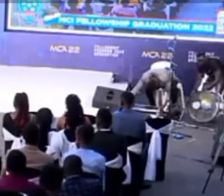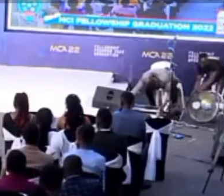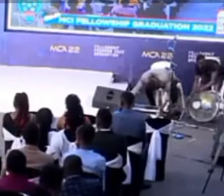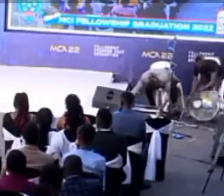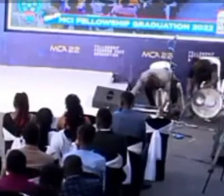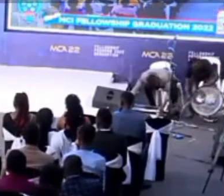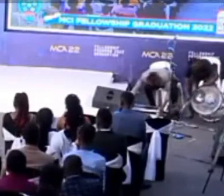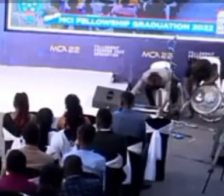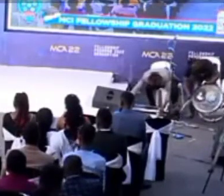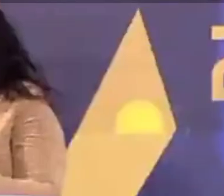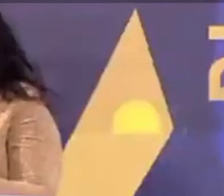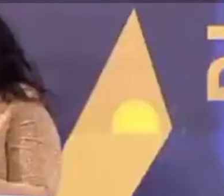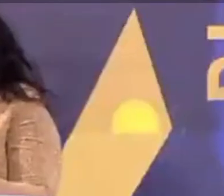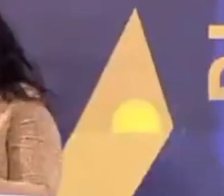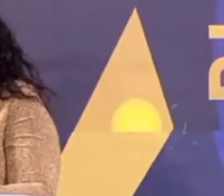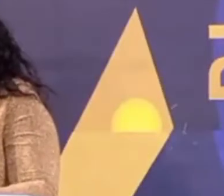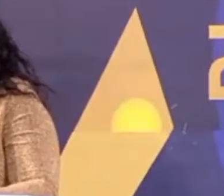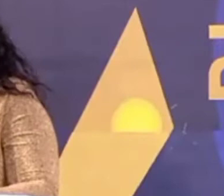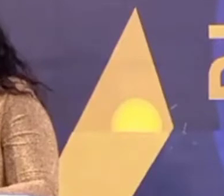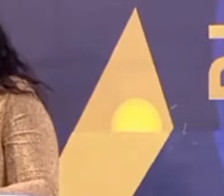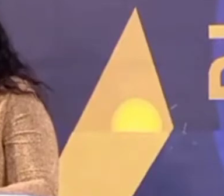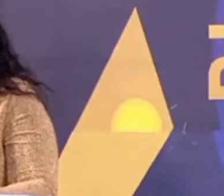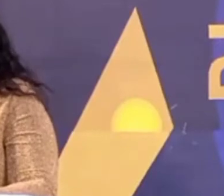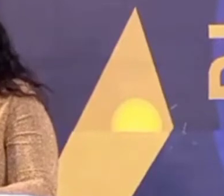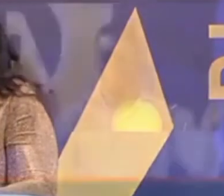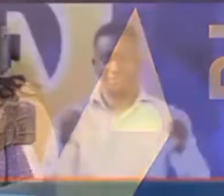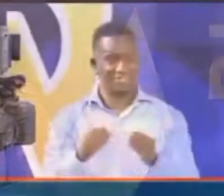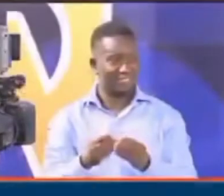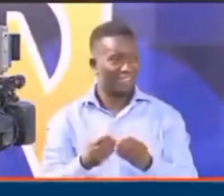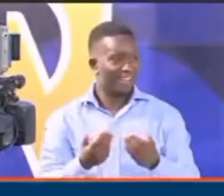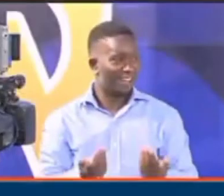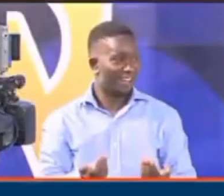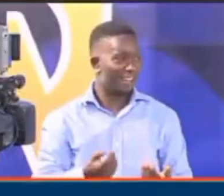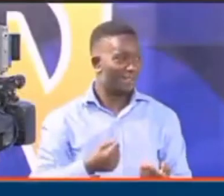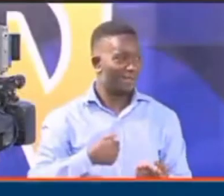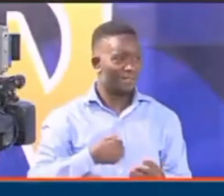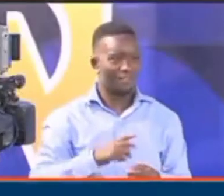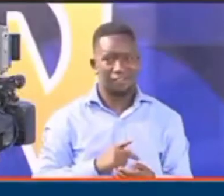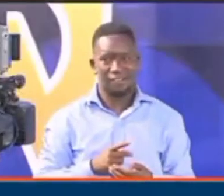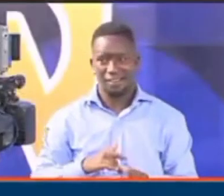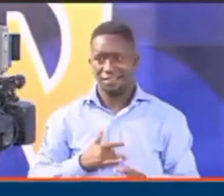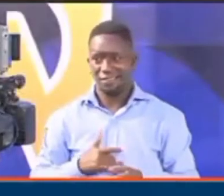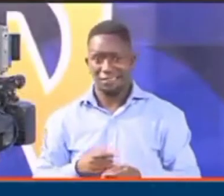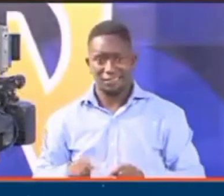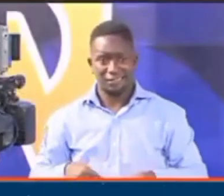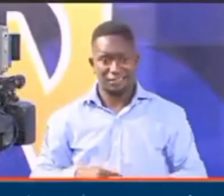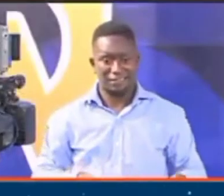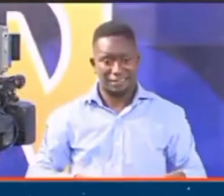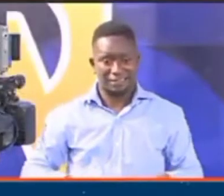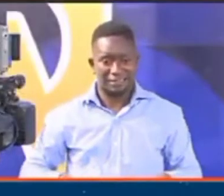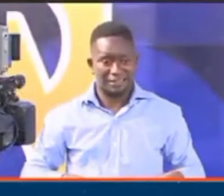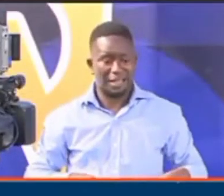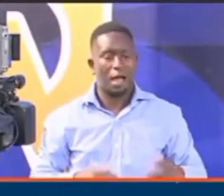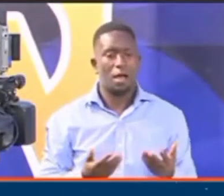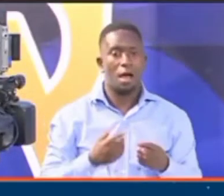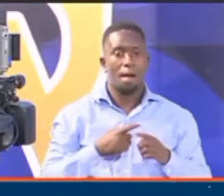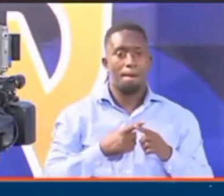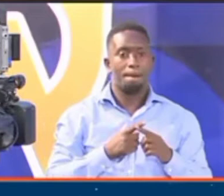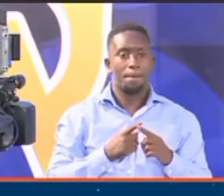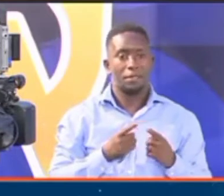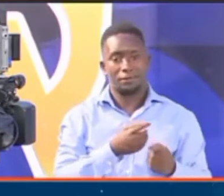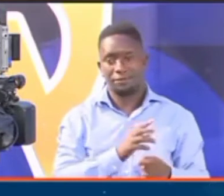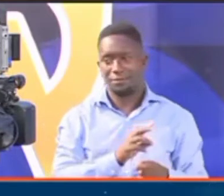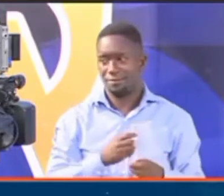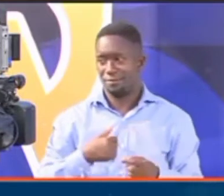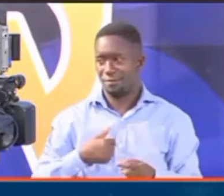Oh, wow. Good evening, everyone. I'm actually very nervous to be standing here to speak on behalf of the